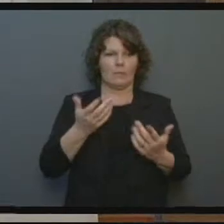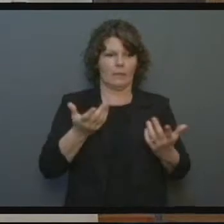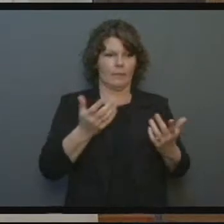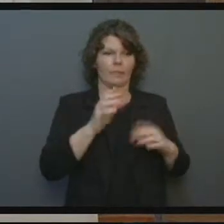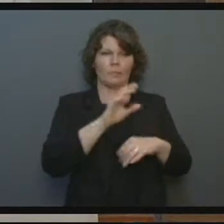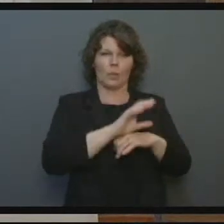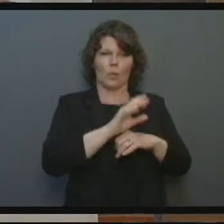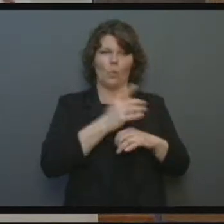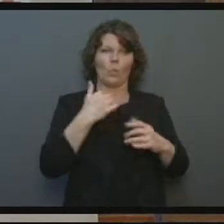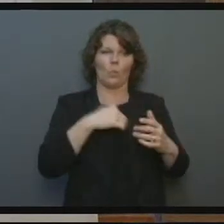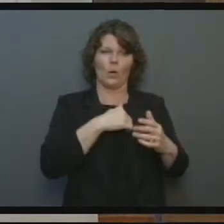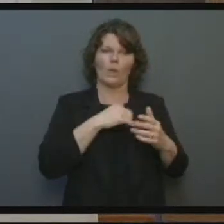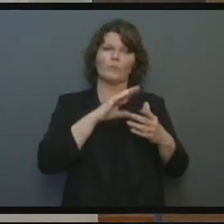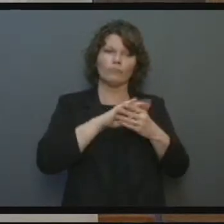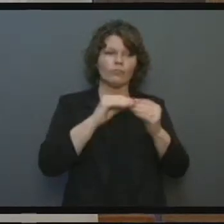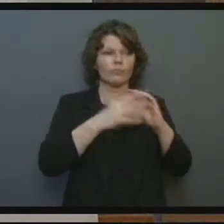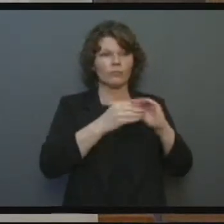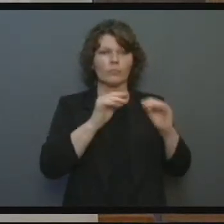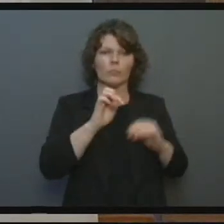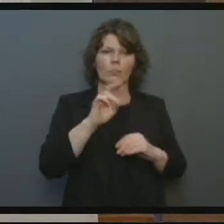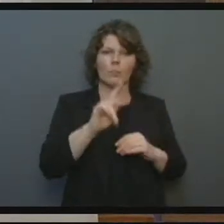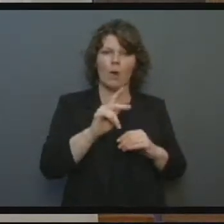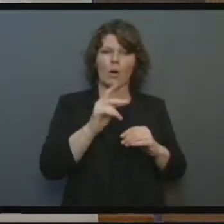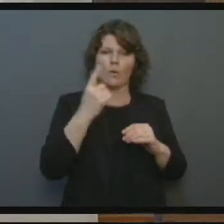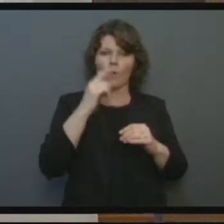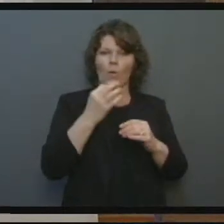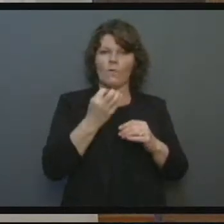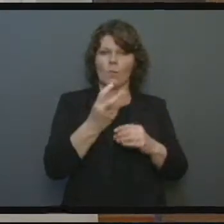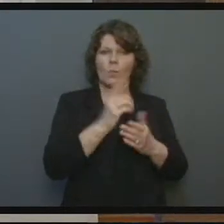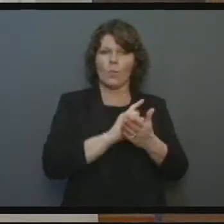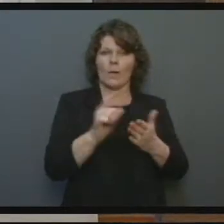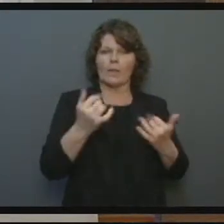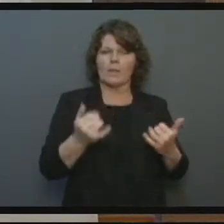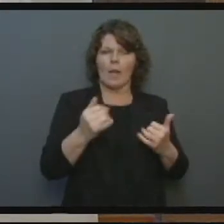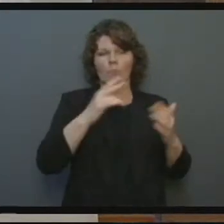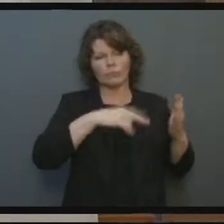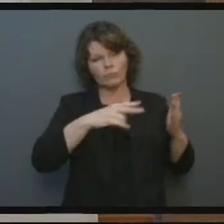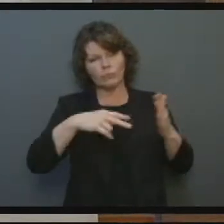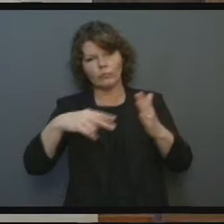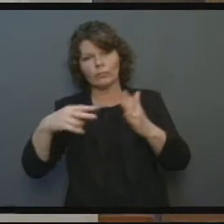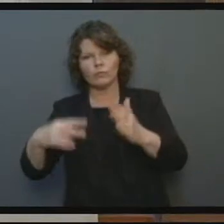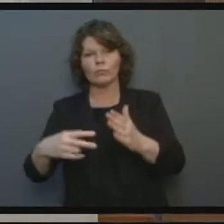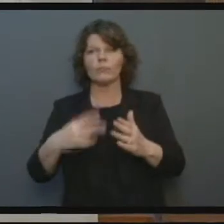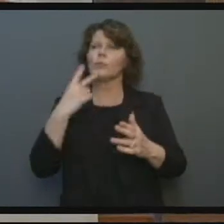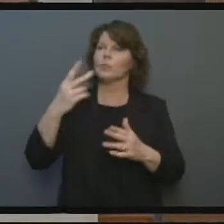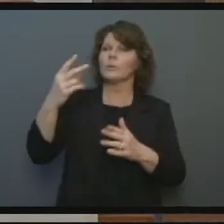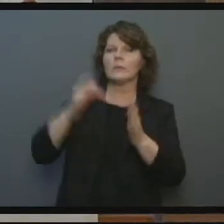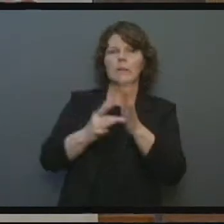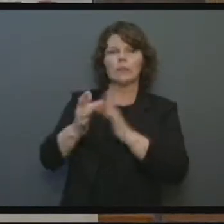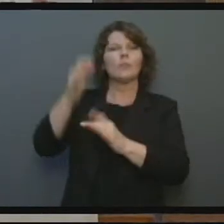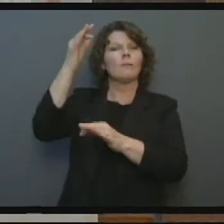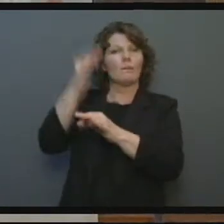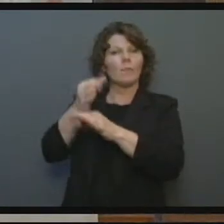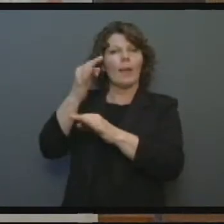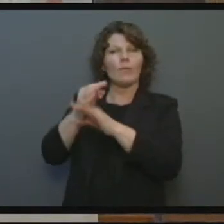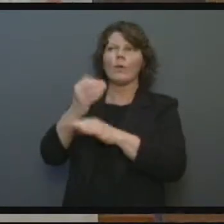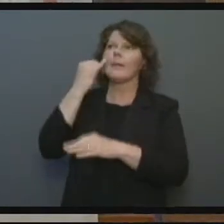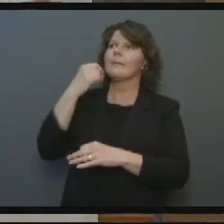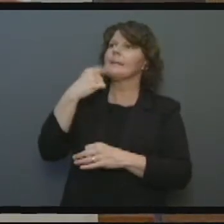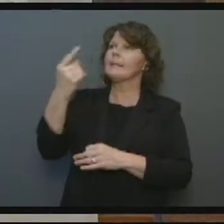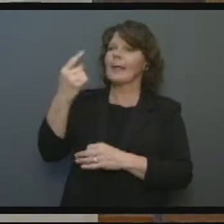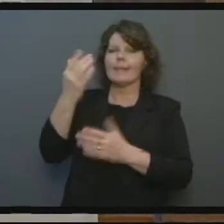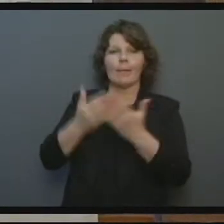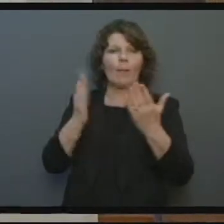story of Jesus through the Gospel of Mark for several weeks now. We have seen how Jesus was faithful. Now, if Jesus says something's going to